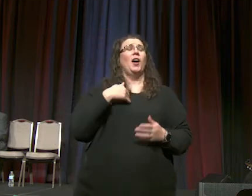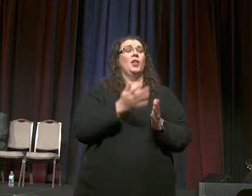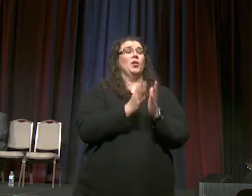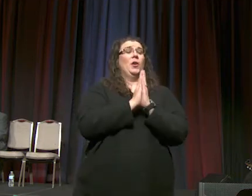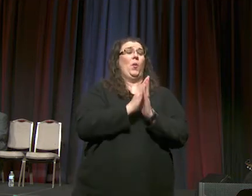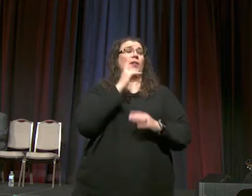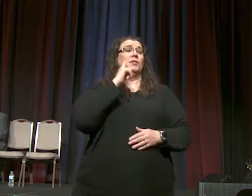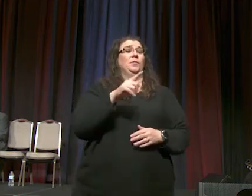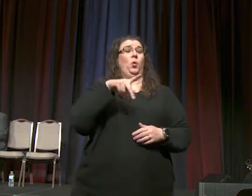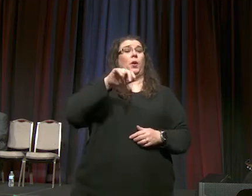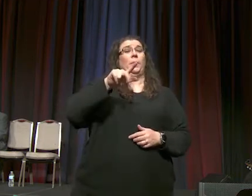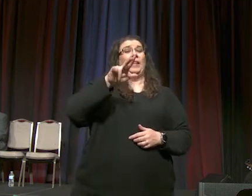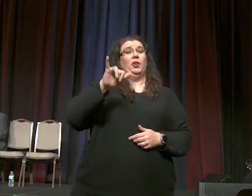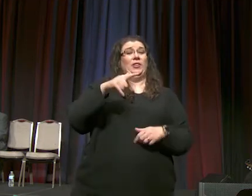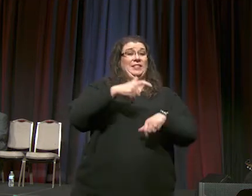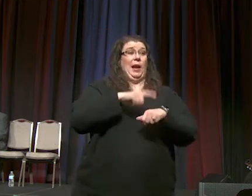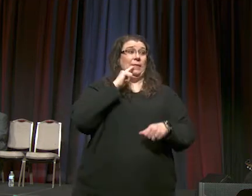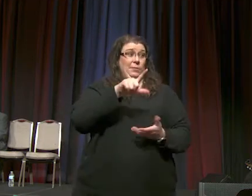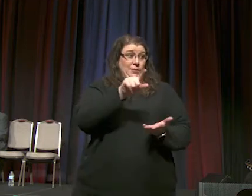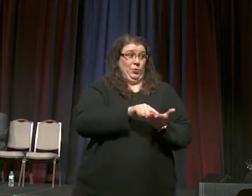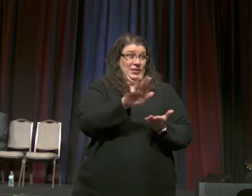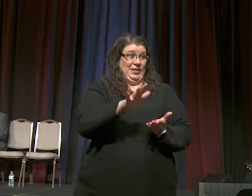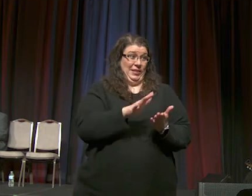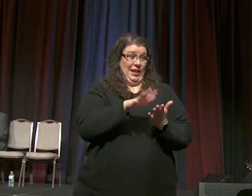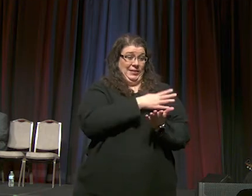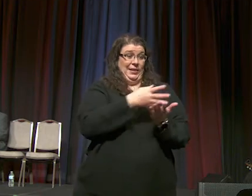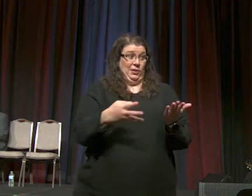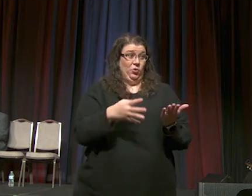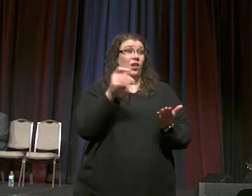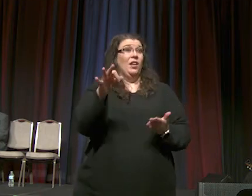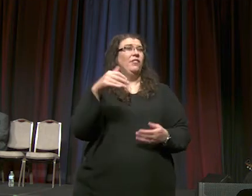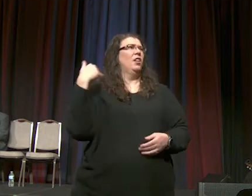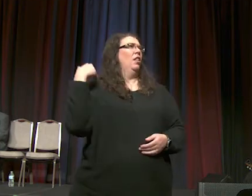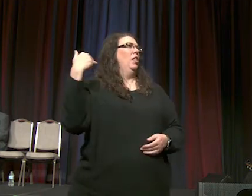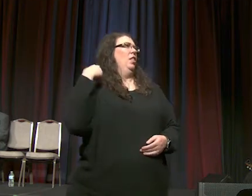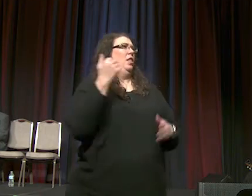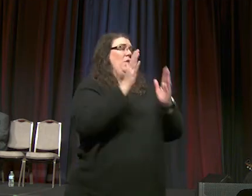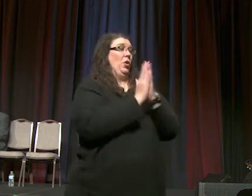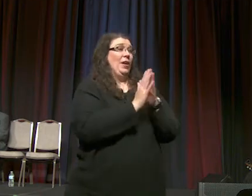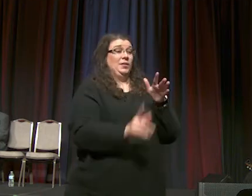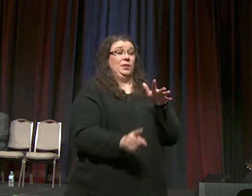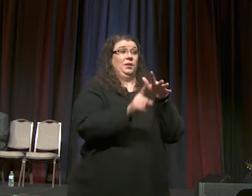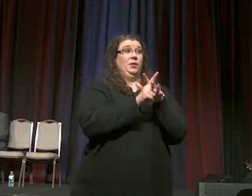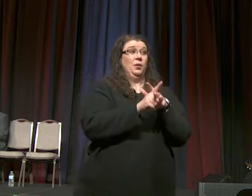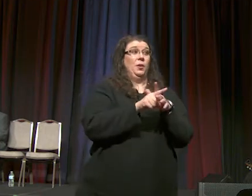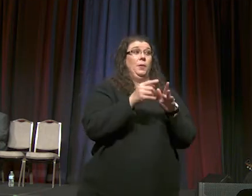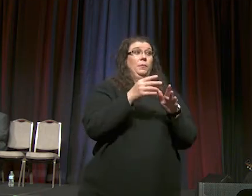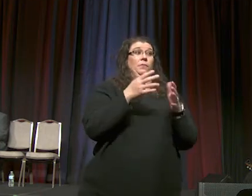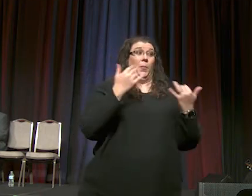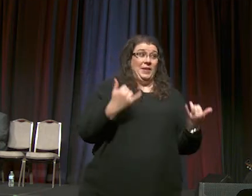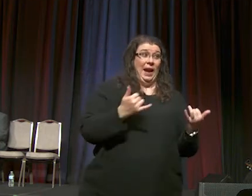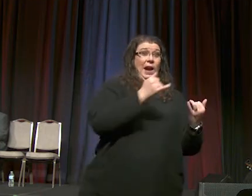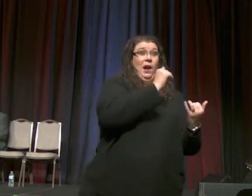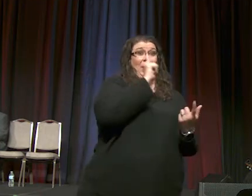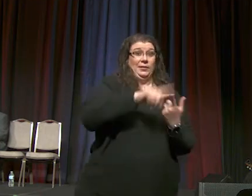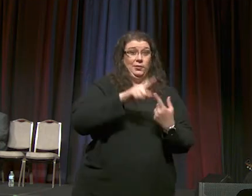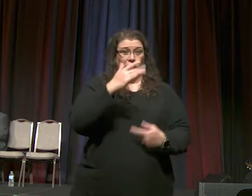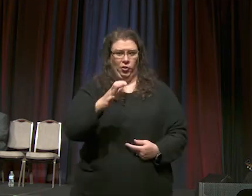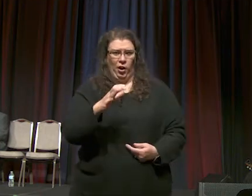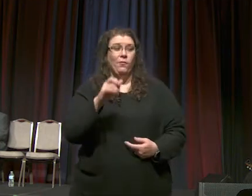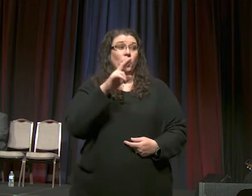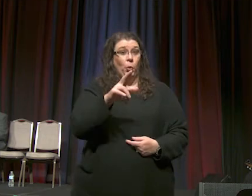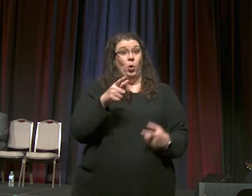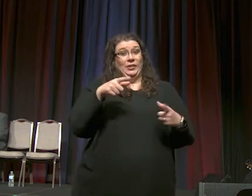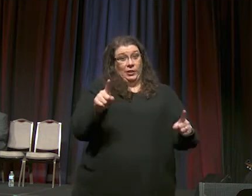in this schedule. If there's a request that comes up in the meantime or during general